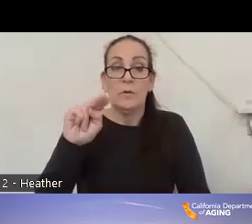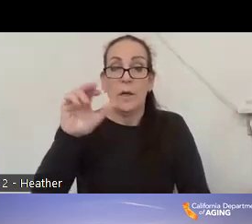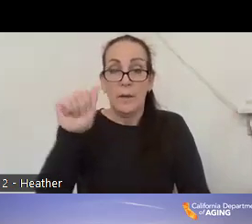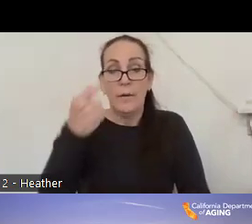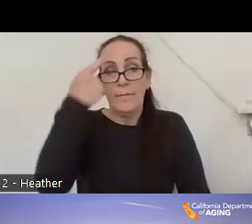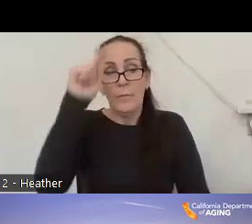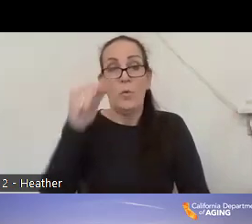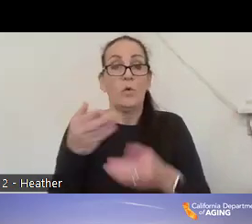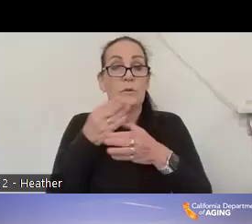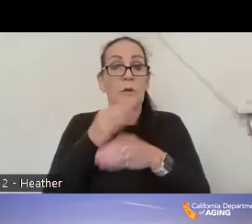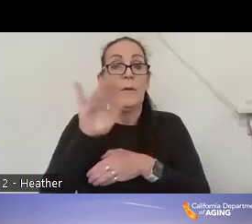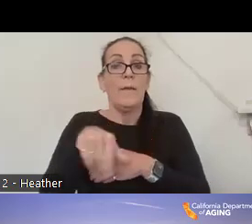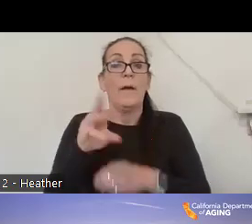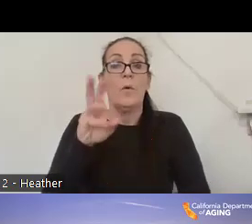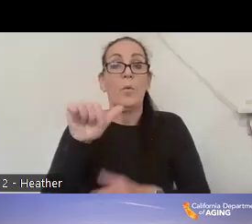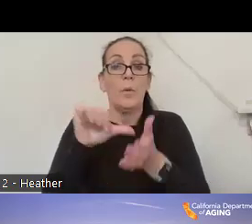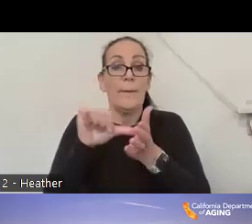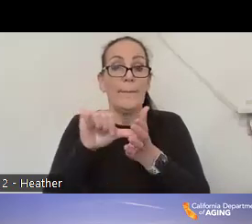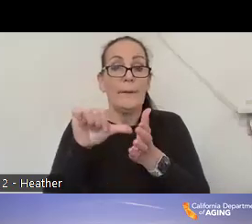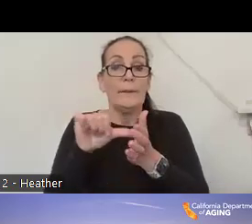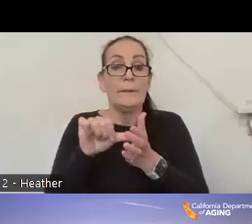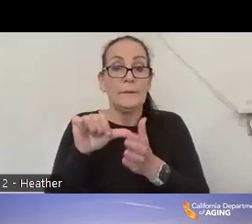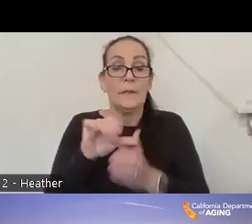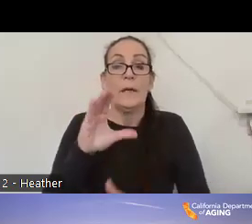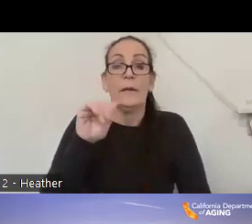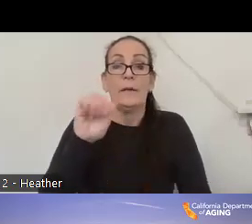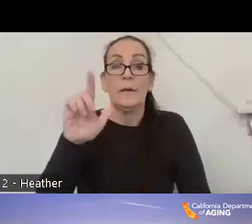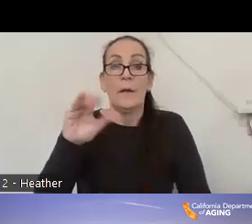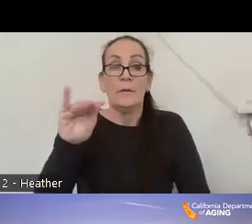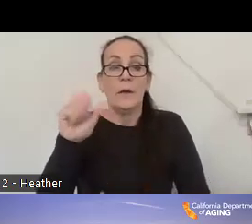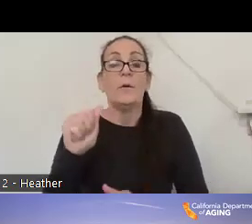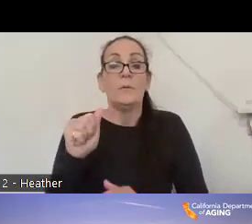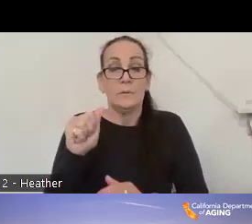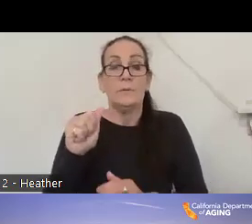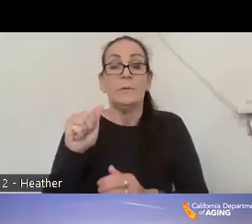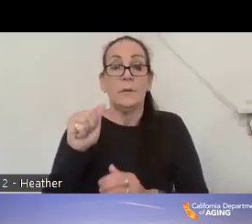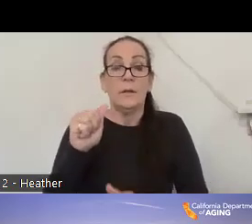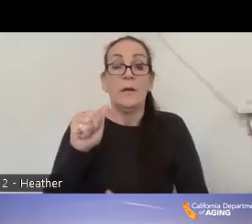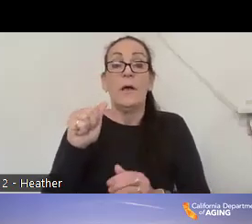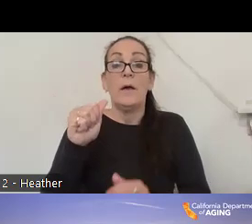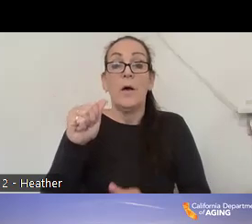also CalGrows. So if I can have the next slide, please.